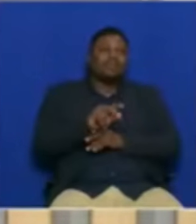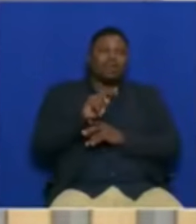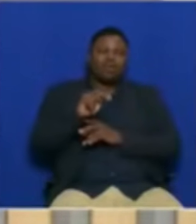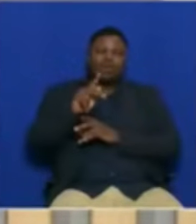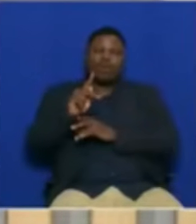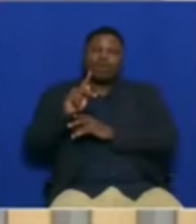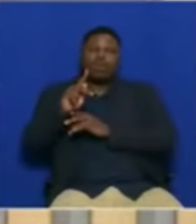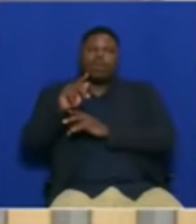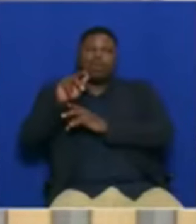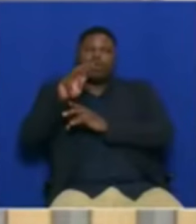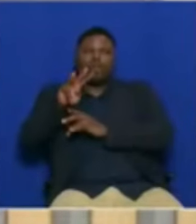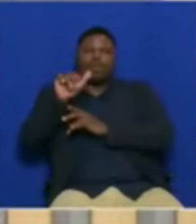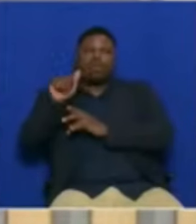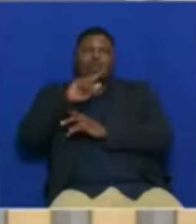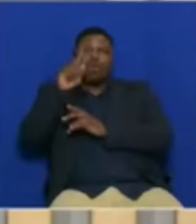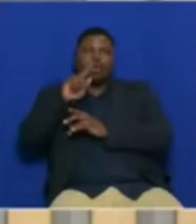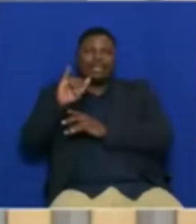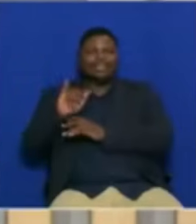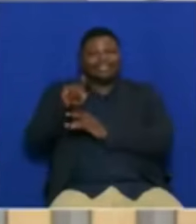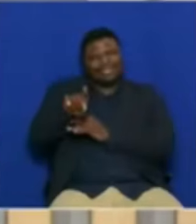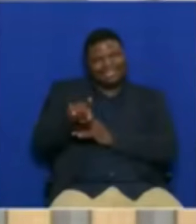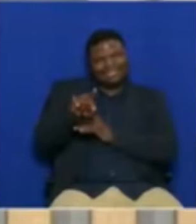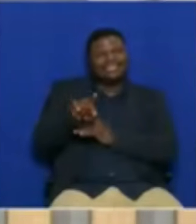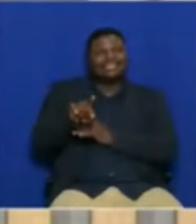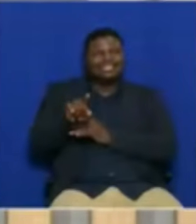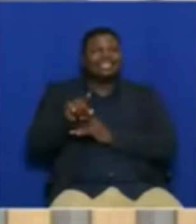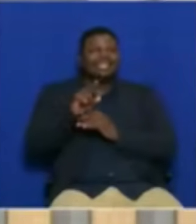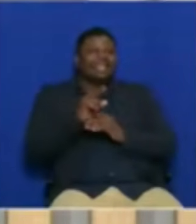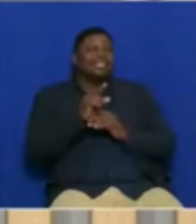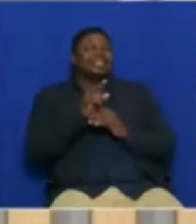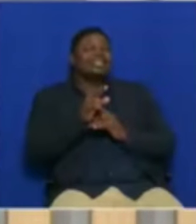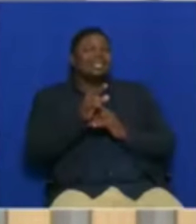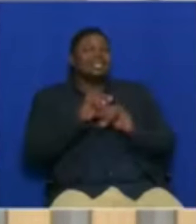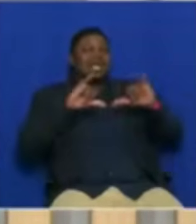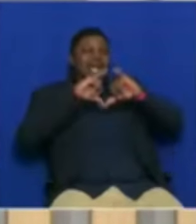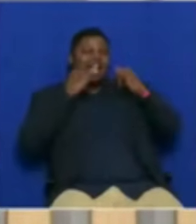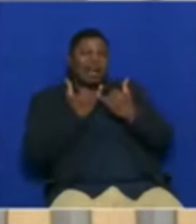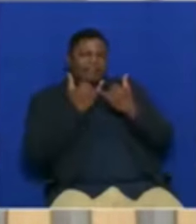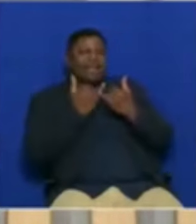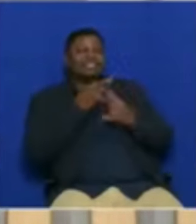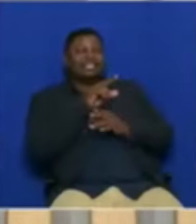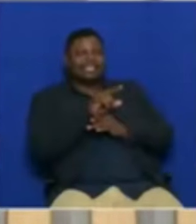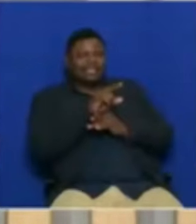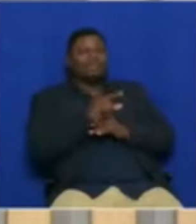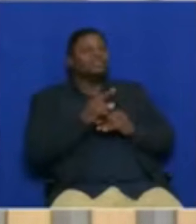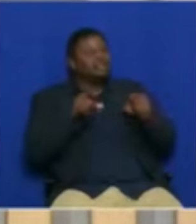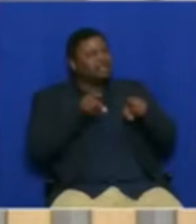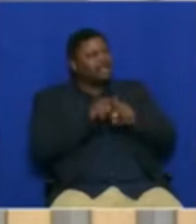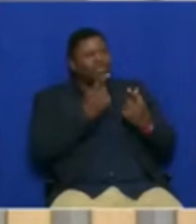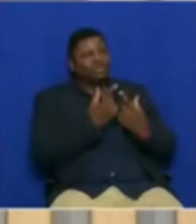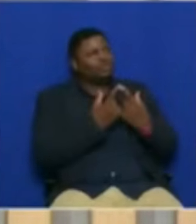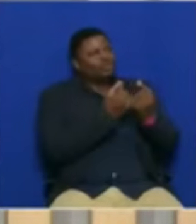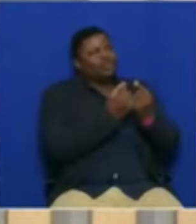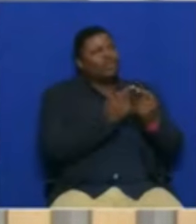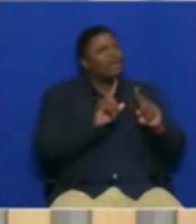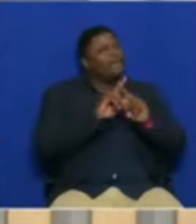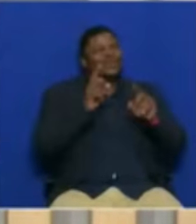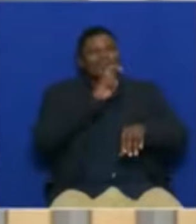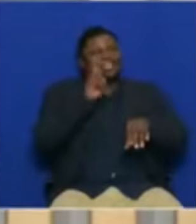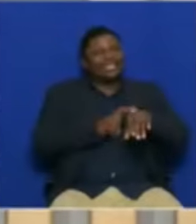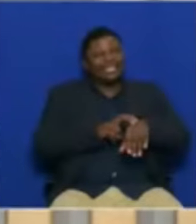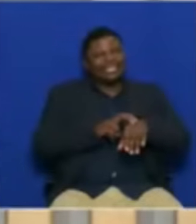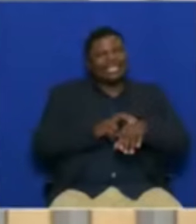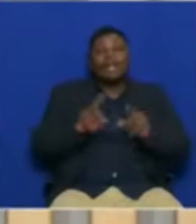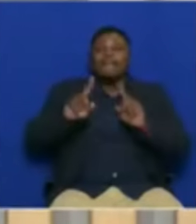went and did it there, where it's totally unnecessary. As a civilian, you don't have a force number,